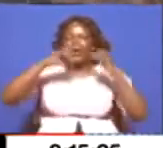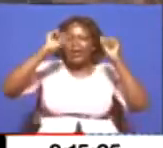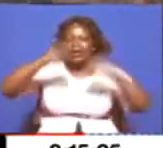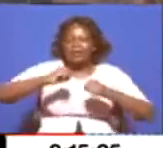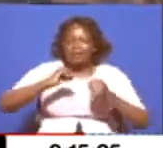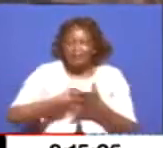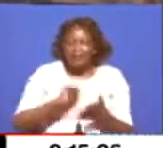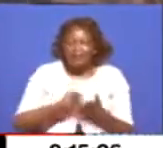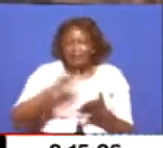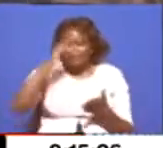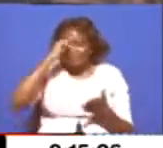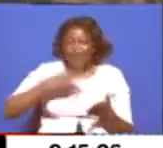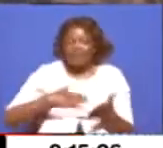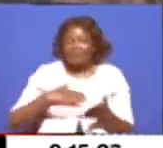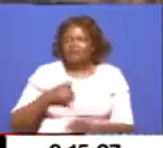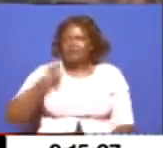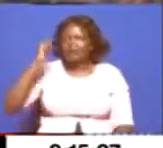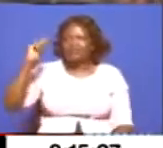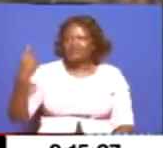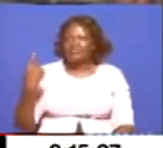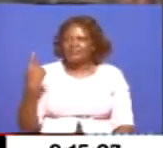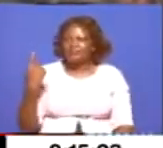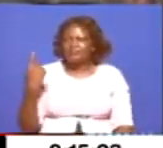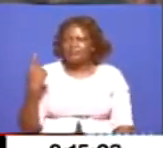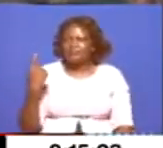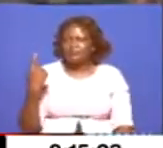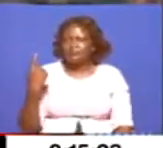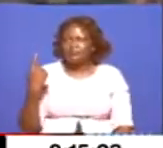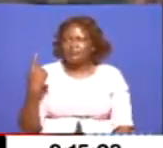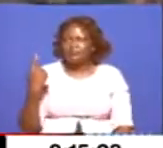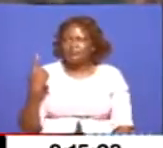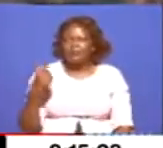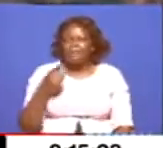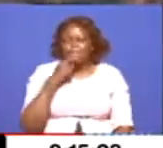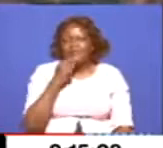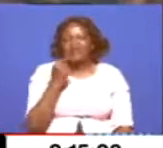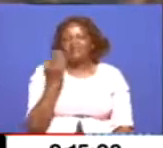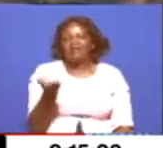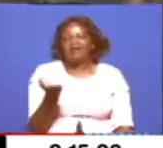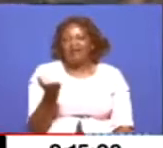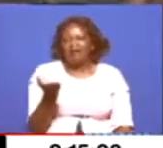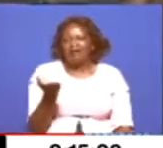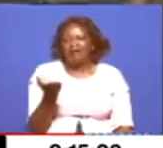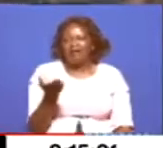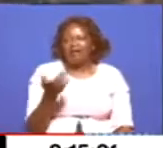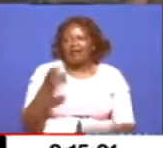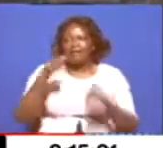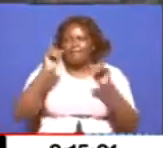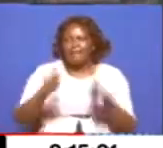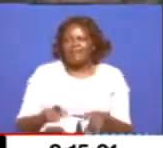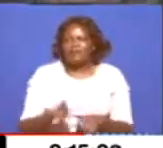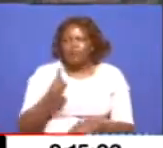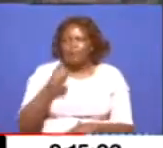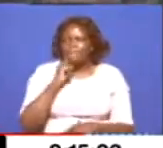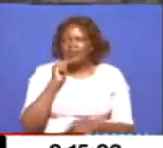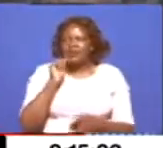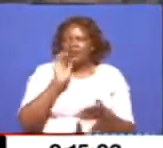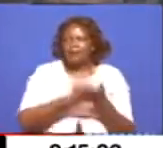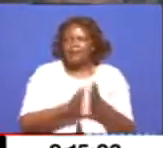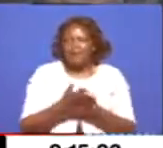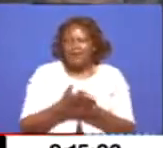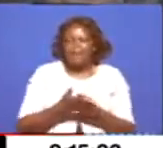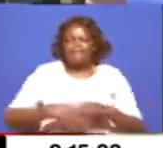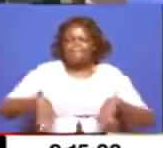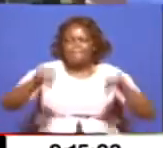yetu ni hii ya Kenya Kwanza. Hawa wanaume wako hapa, lazima mmoja wao pia atachukua